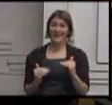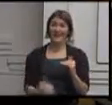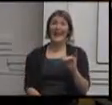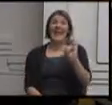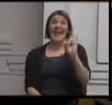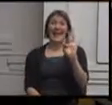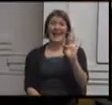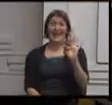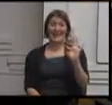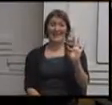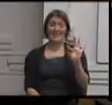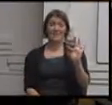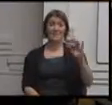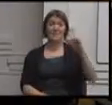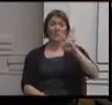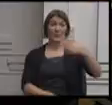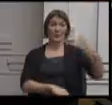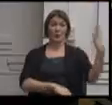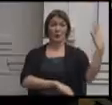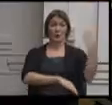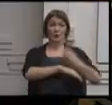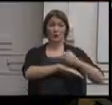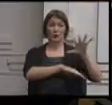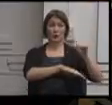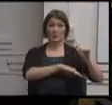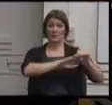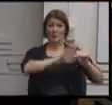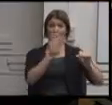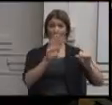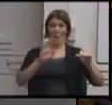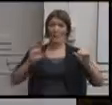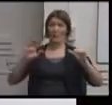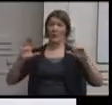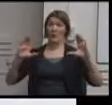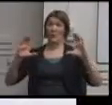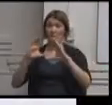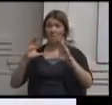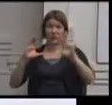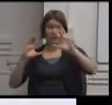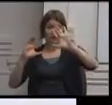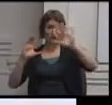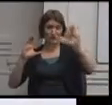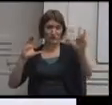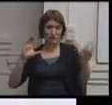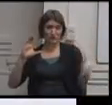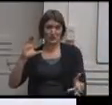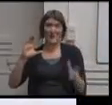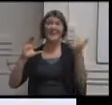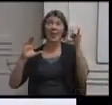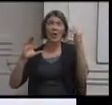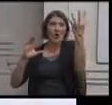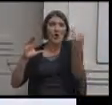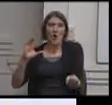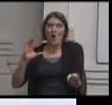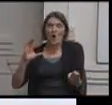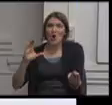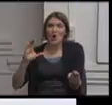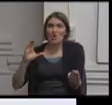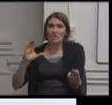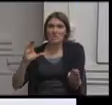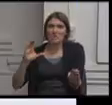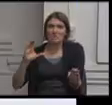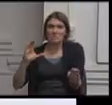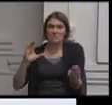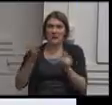If Station 2 was to close, you can see that a huge portion of the